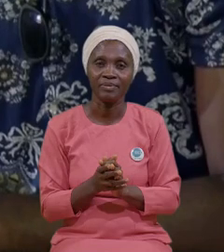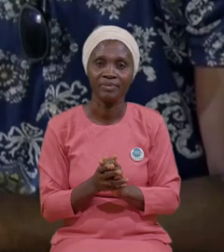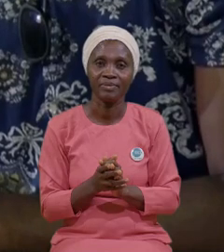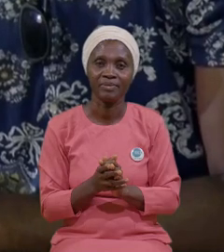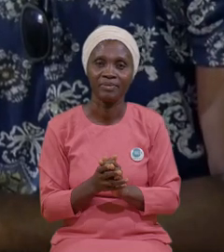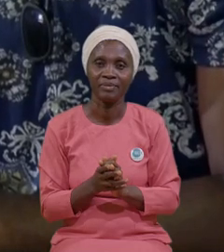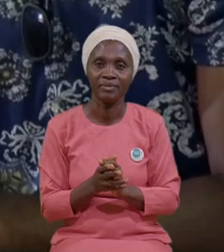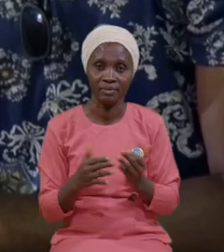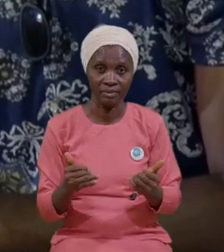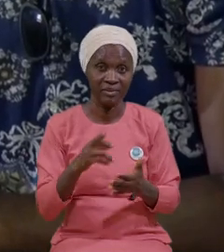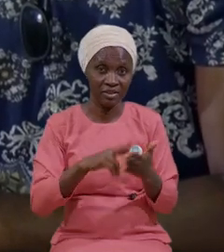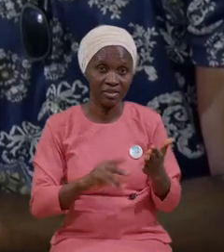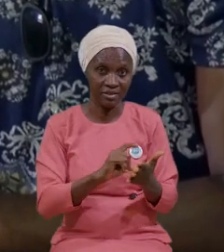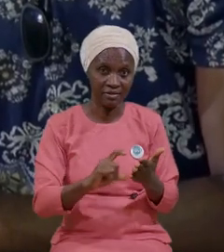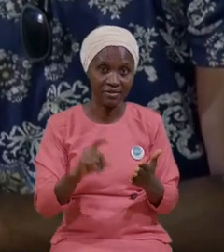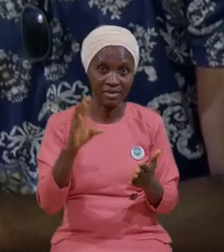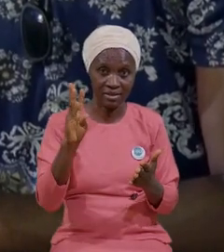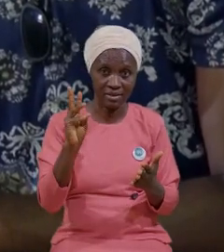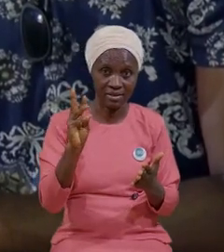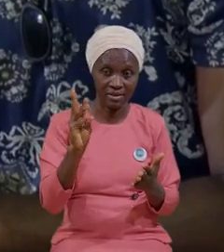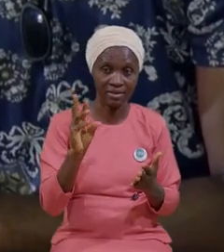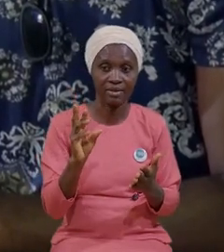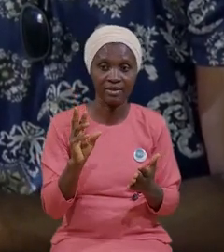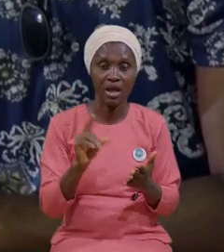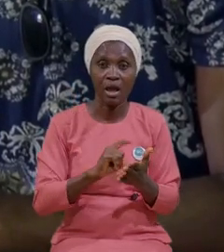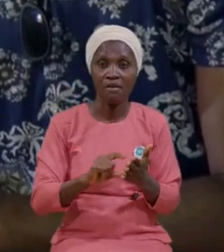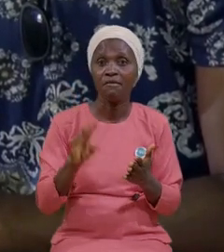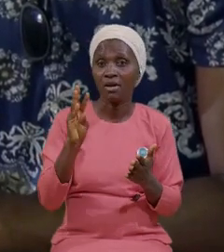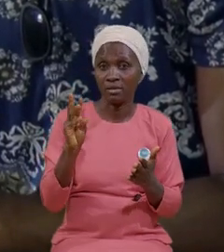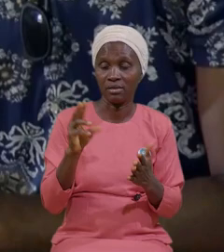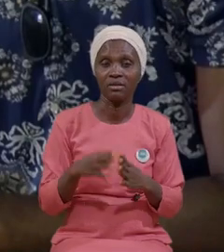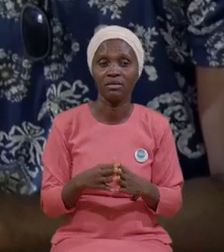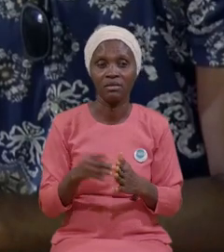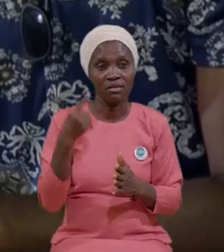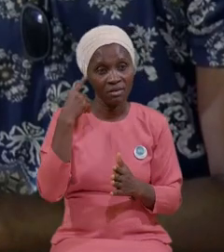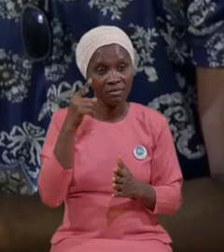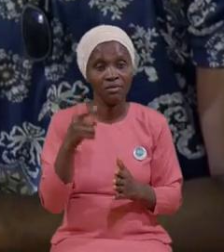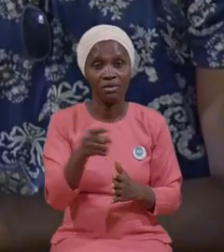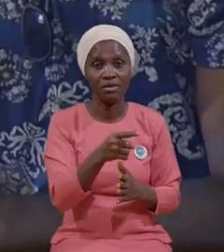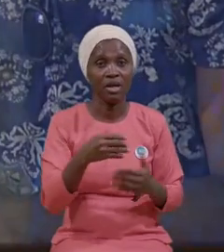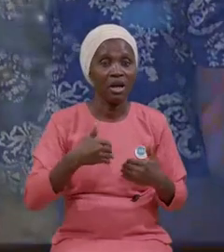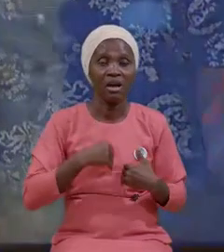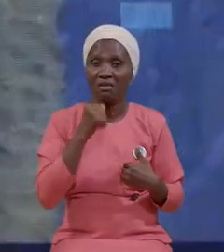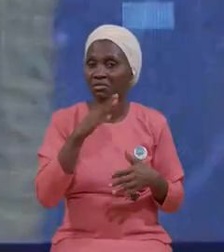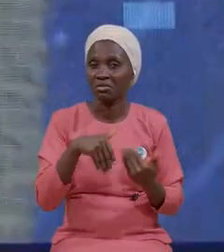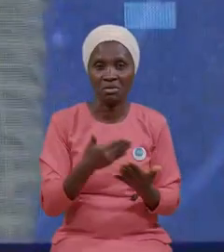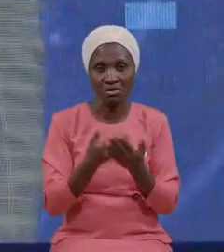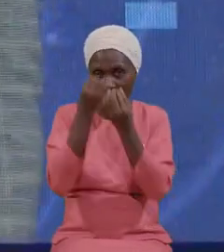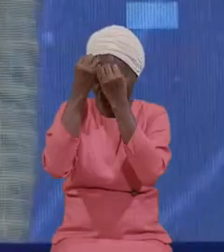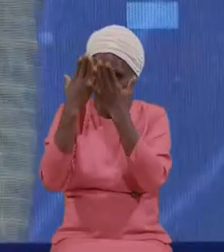Look at verse 16. In verse 16, but they have not all obeyed the